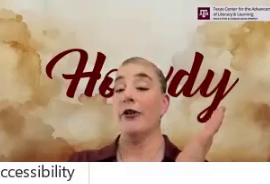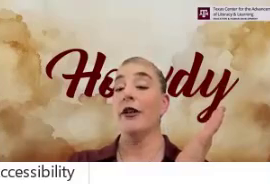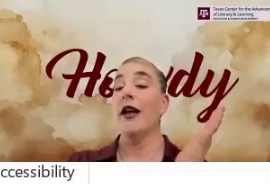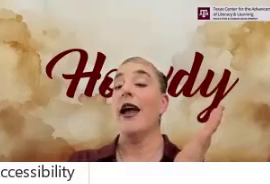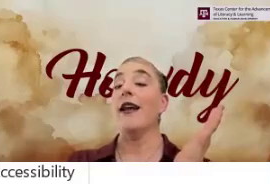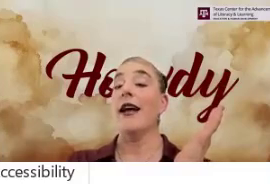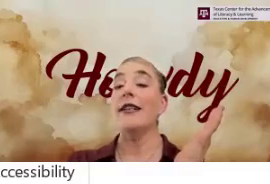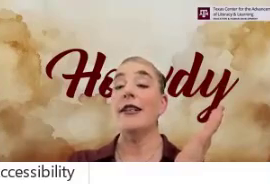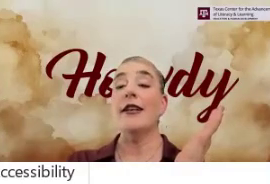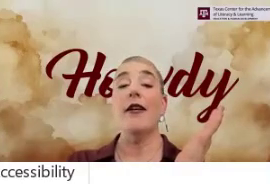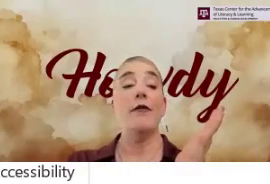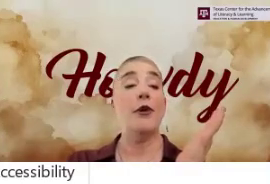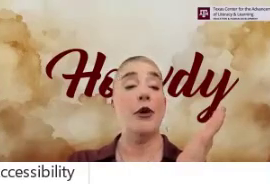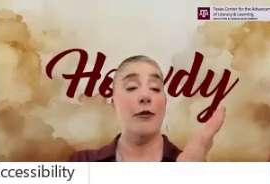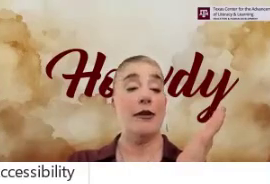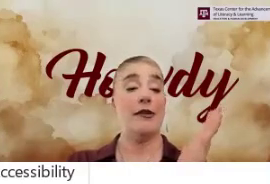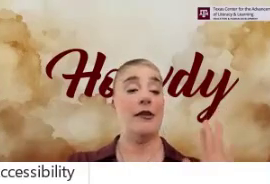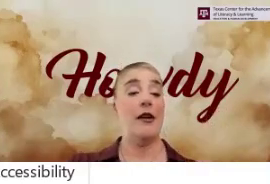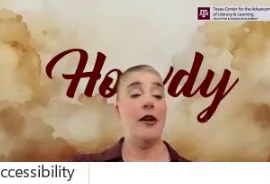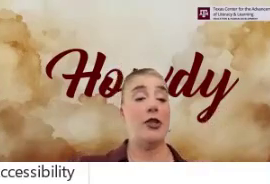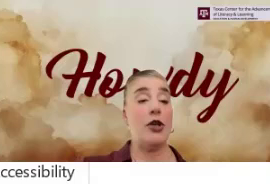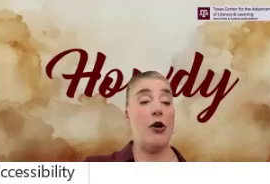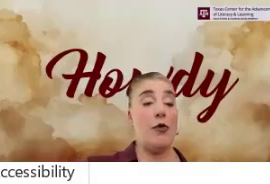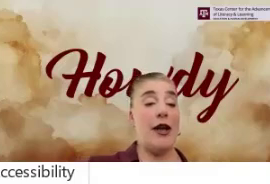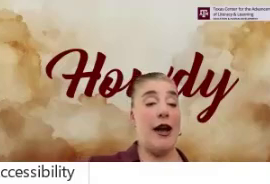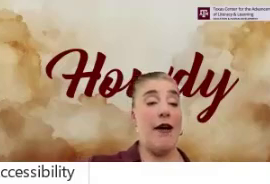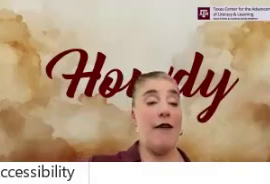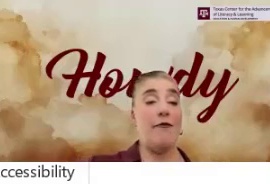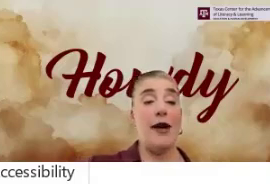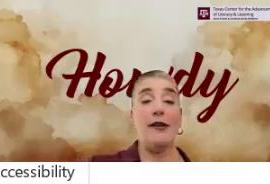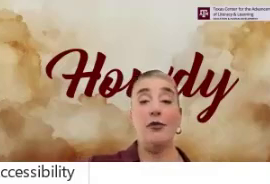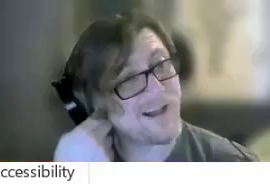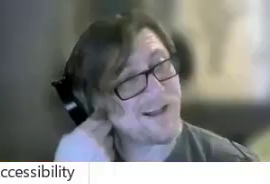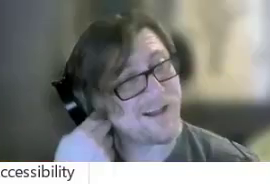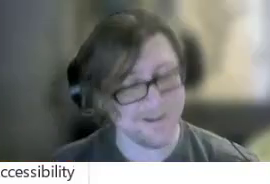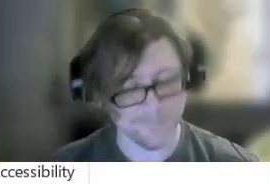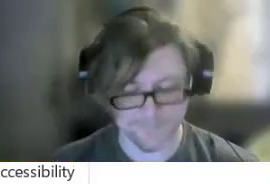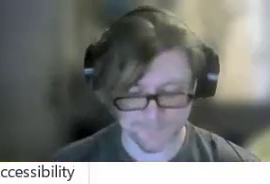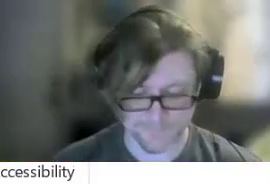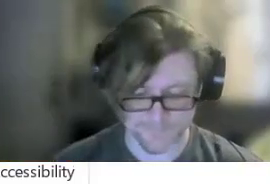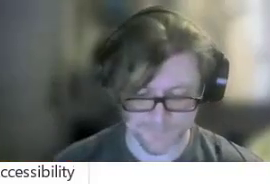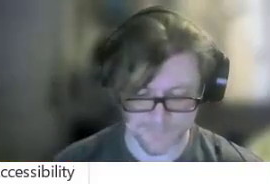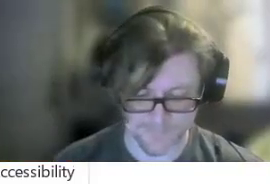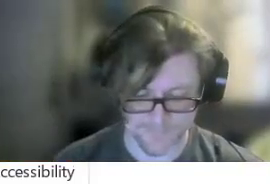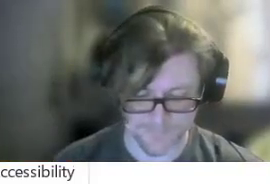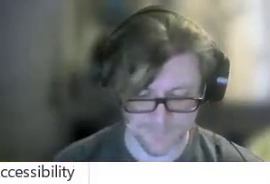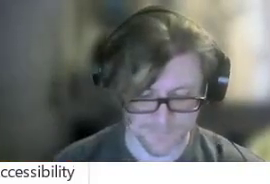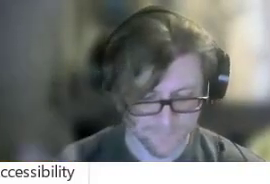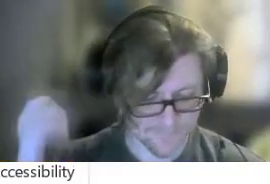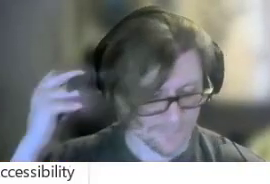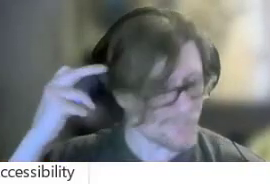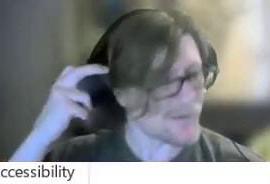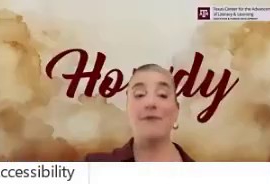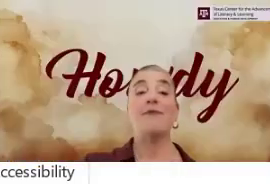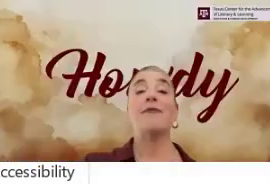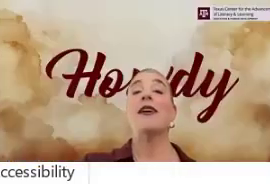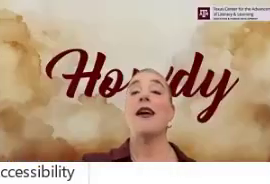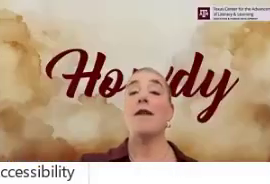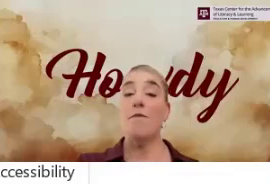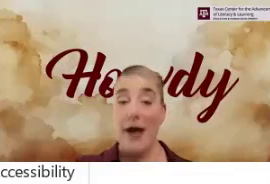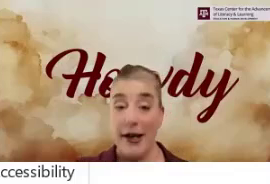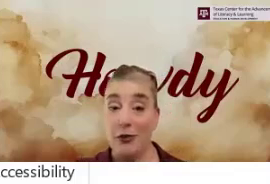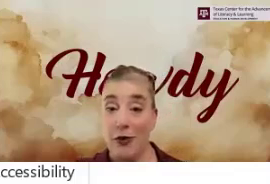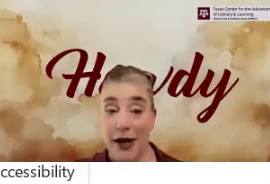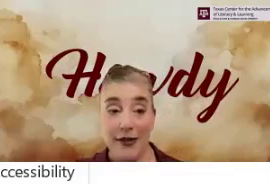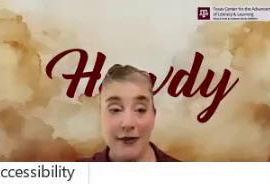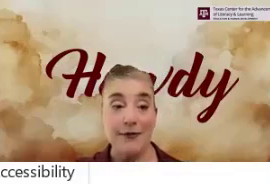title here, and I did it on purpose. So we have best practices for hyperlinks, right?